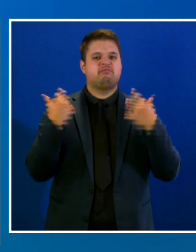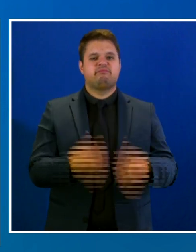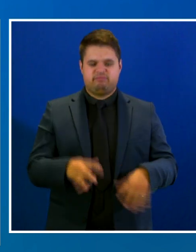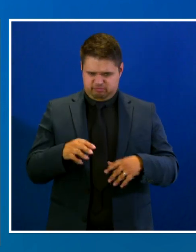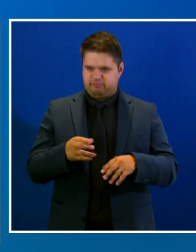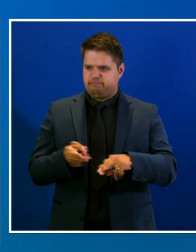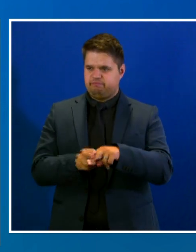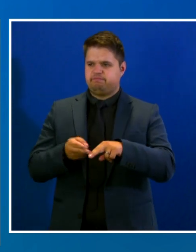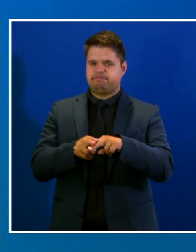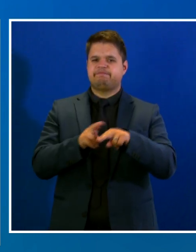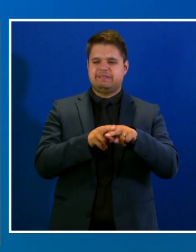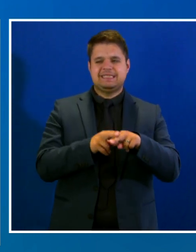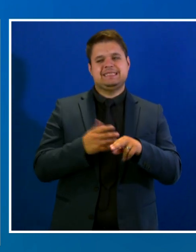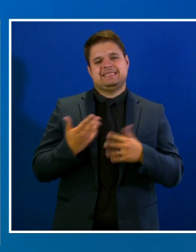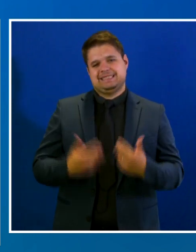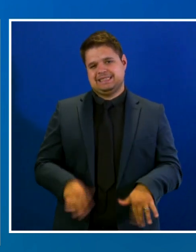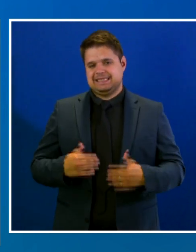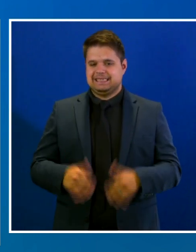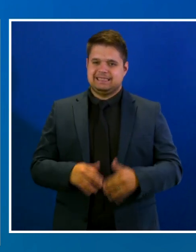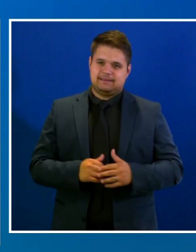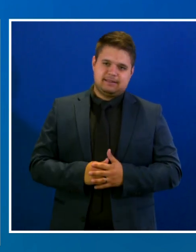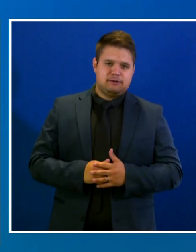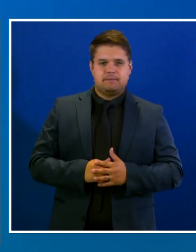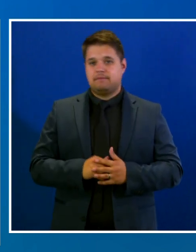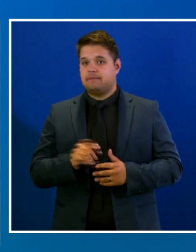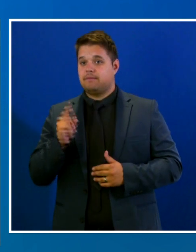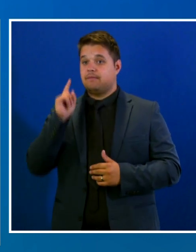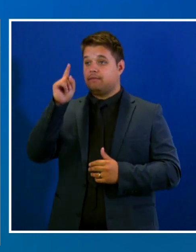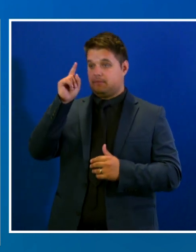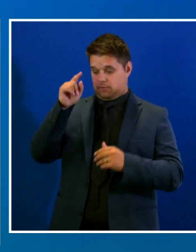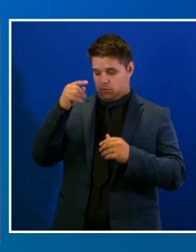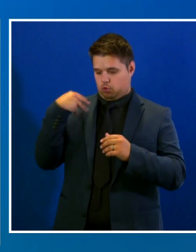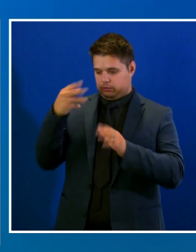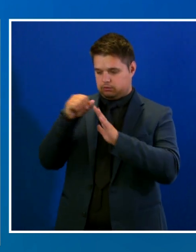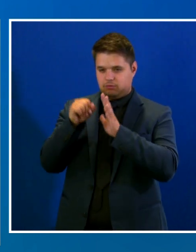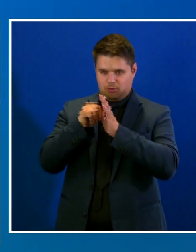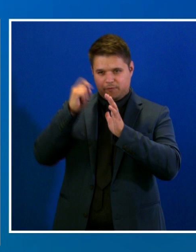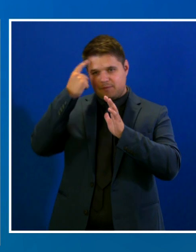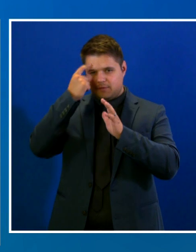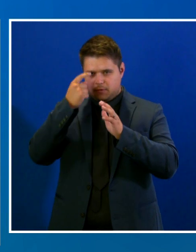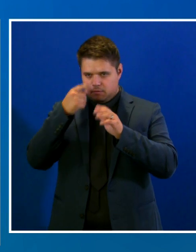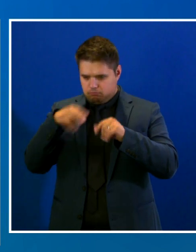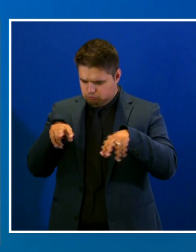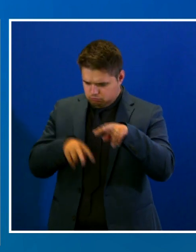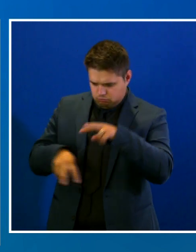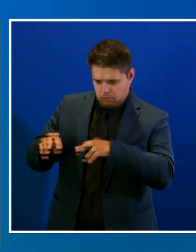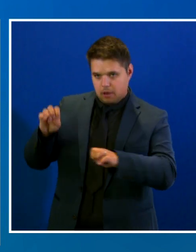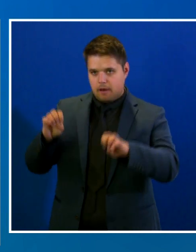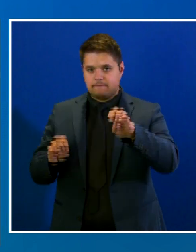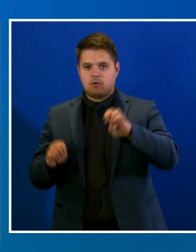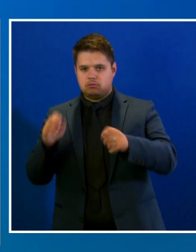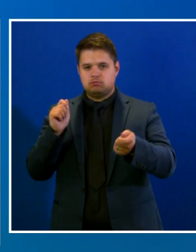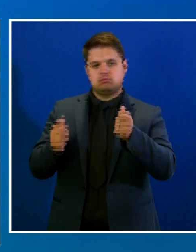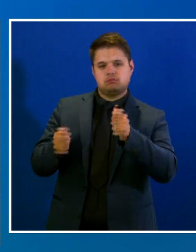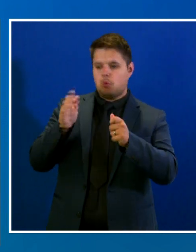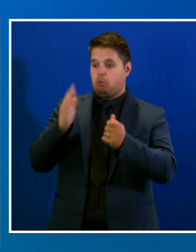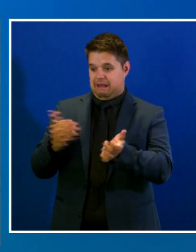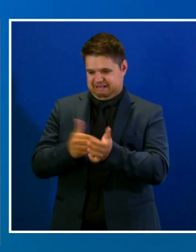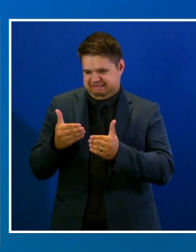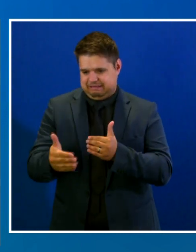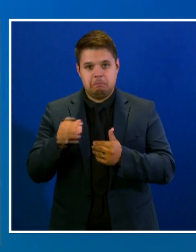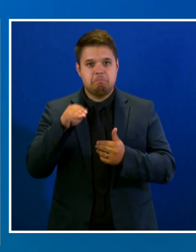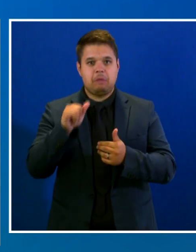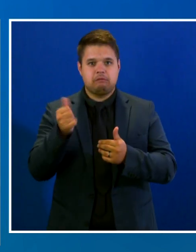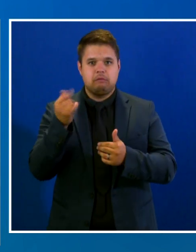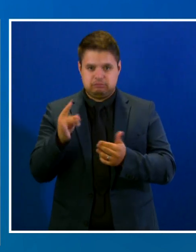phase changes will take place on May 18th. As a reminder, to remain in Phase 3 of the